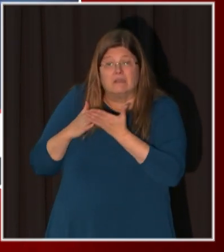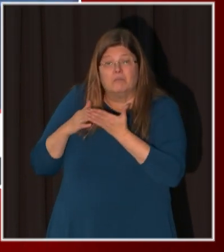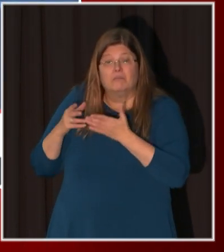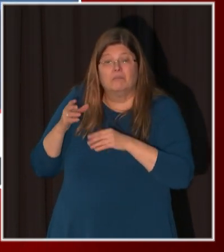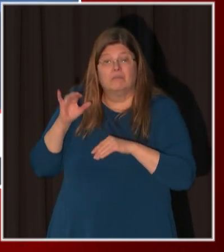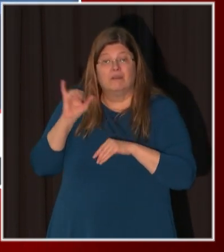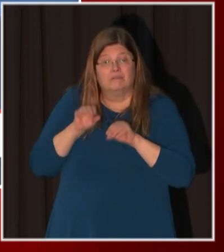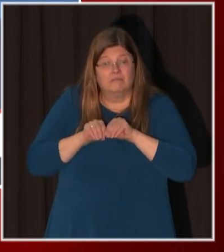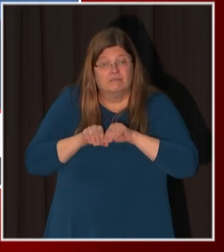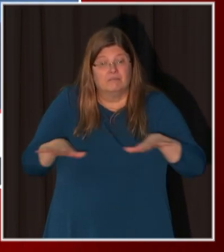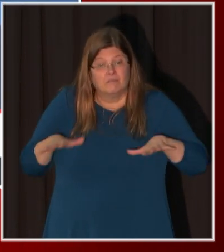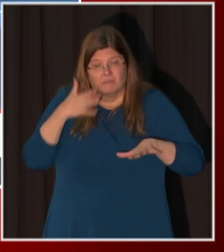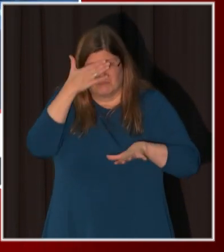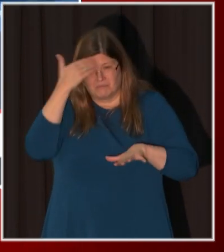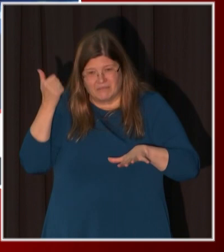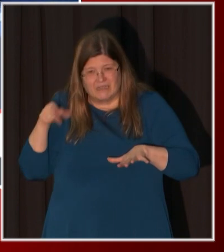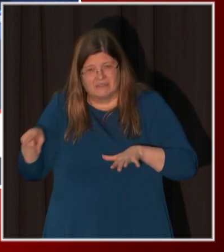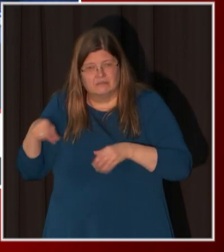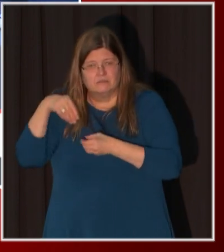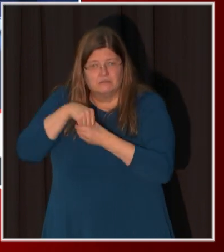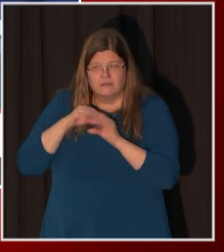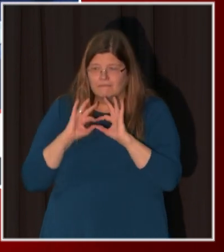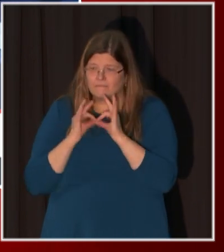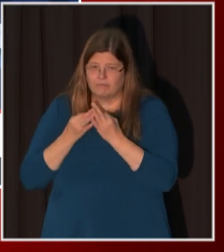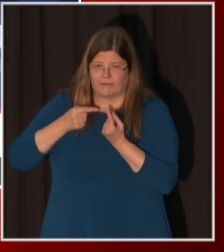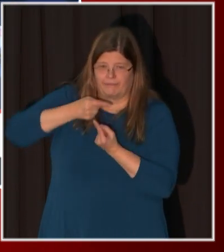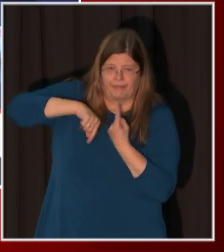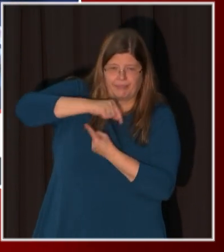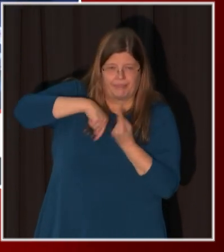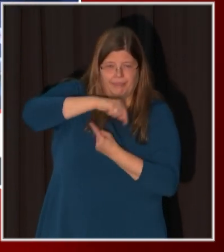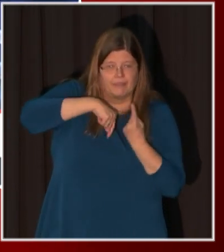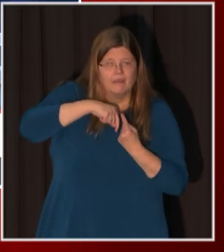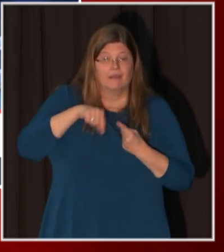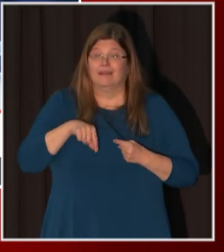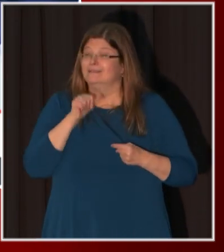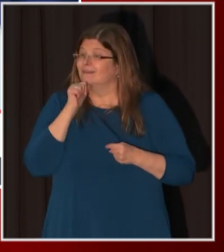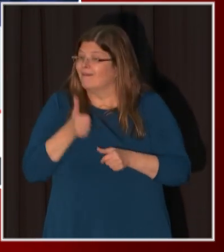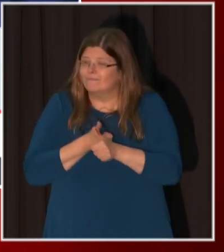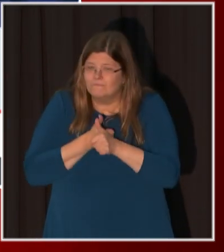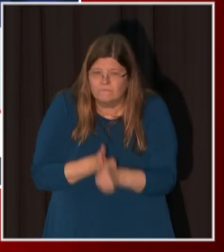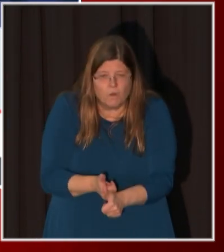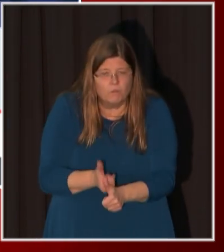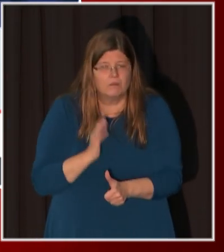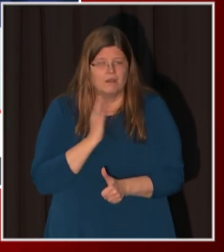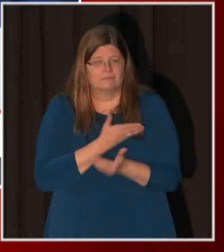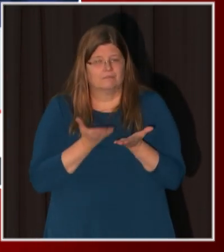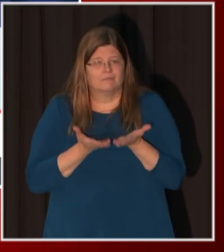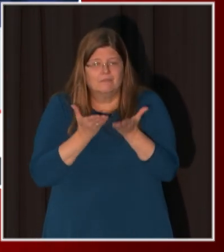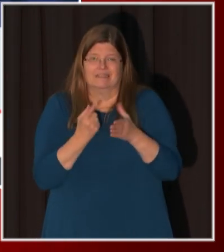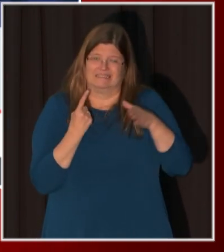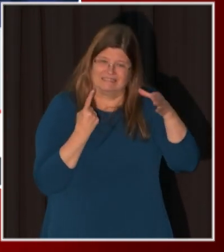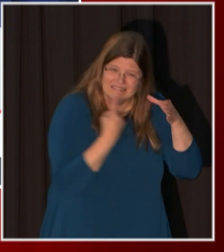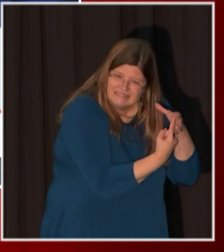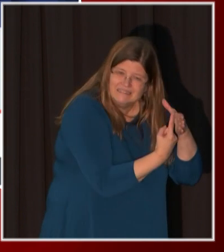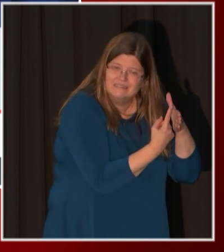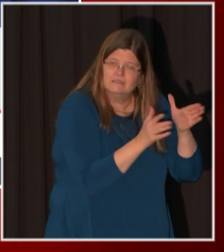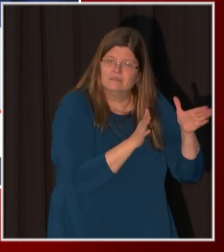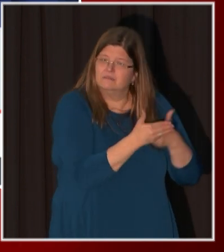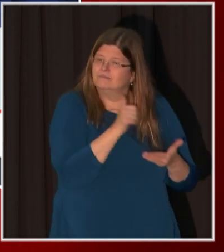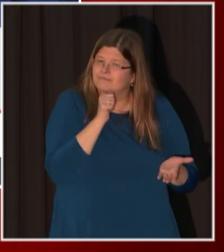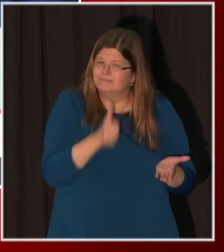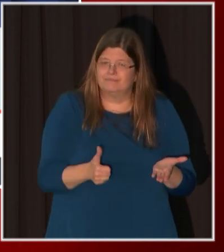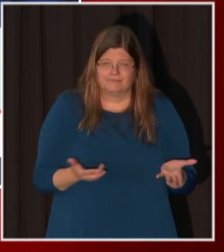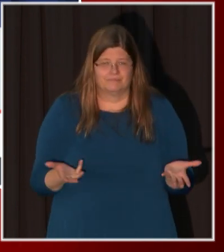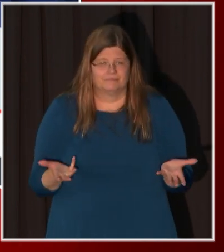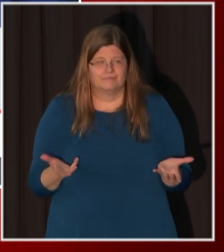household contacts, not following some of these isolation and quarantine measures as